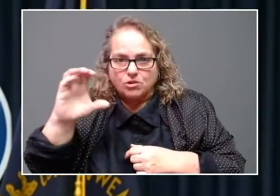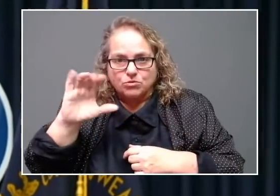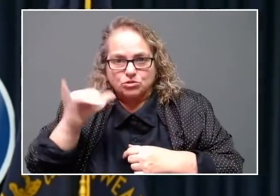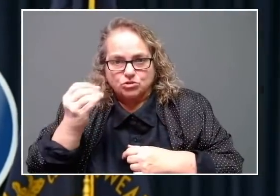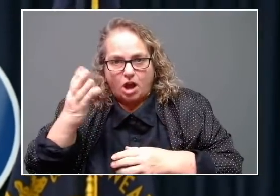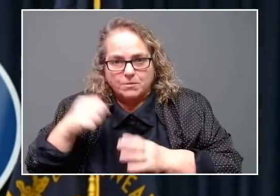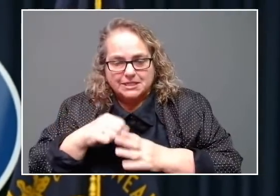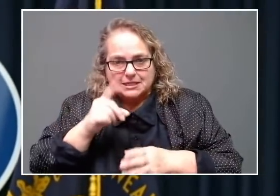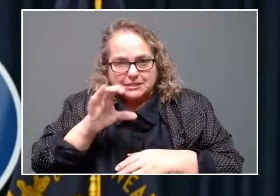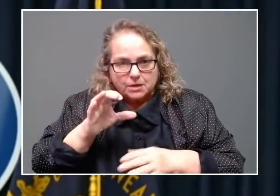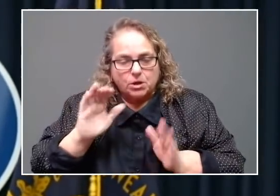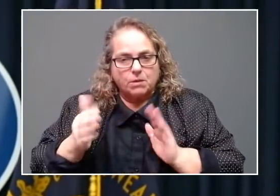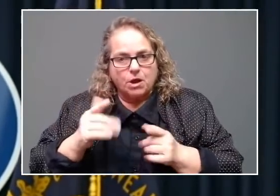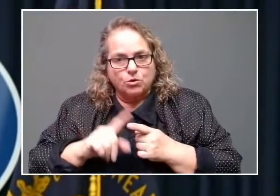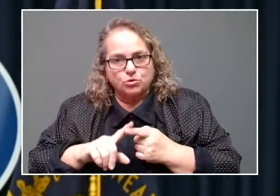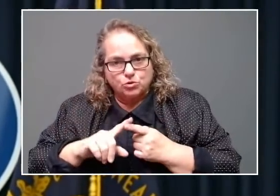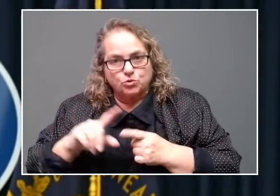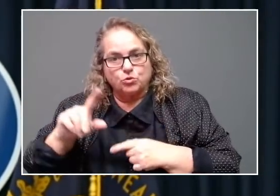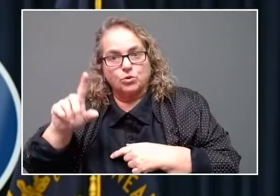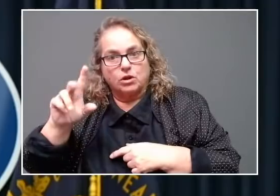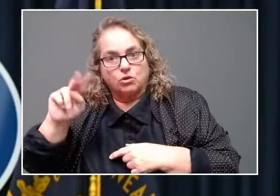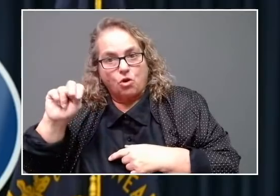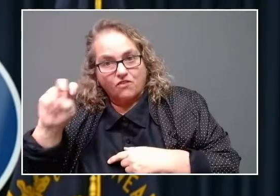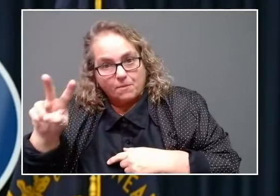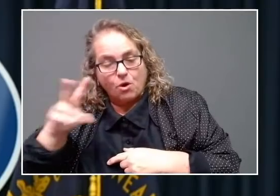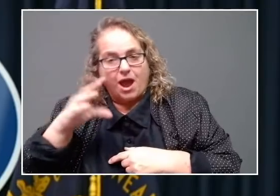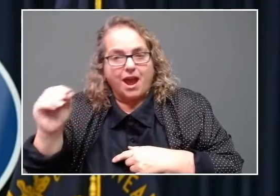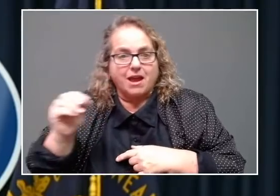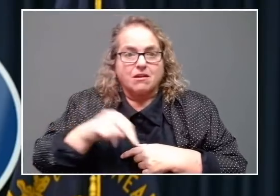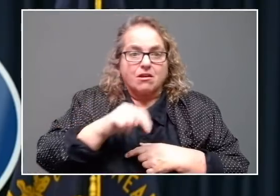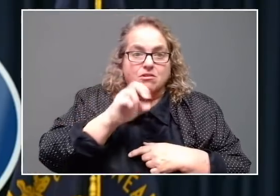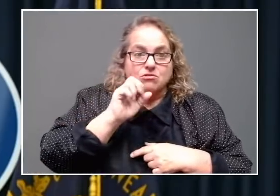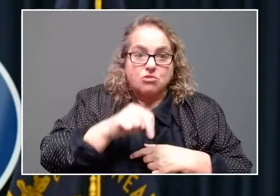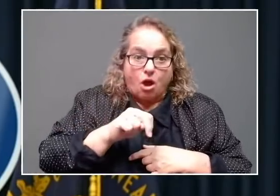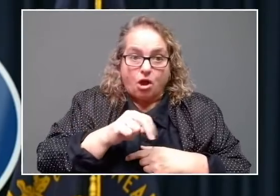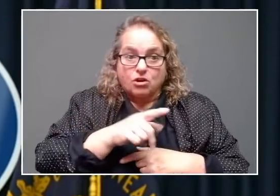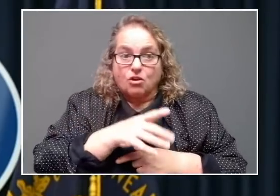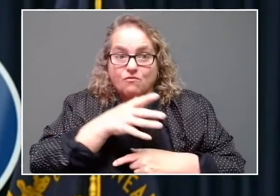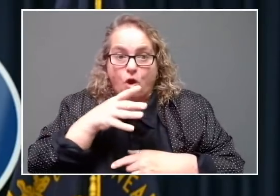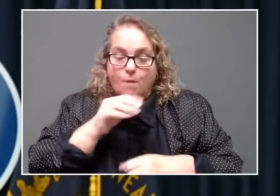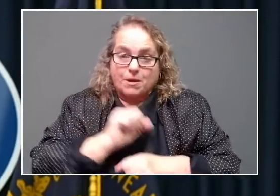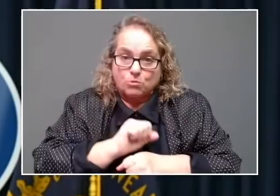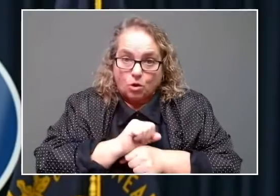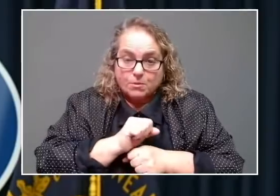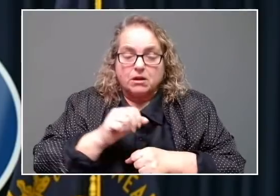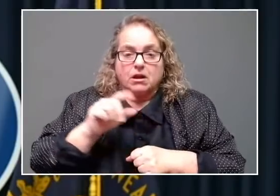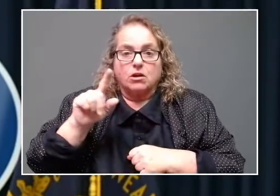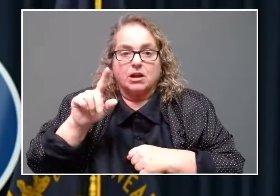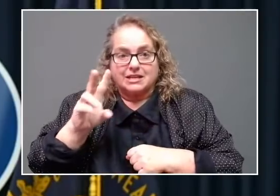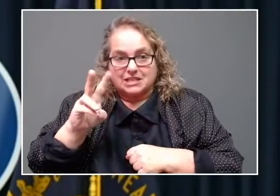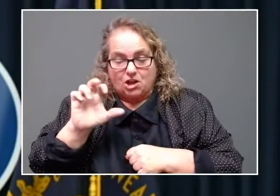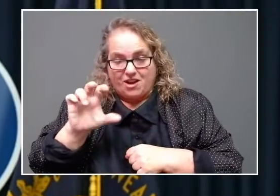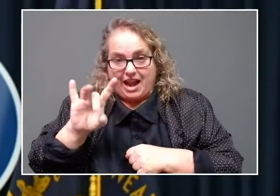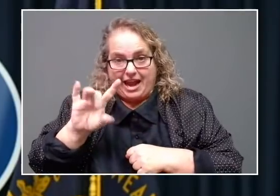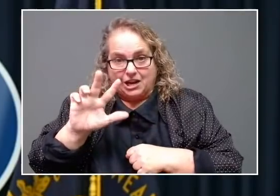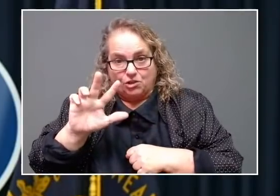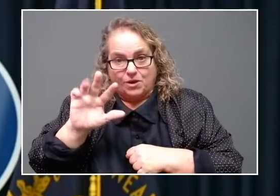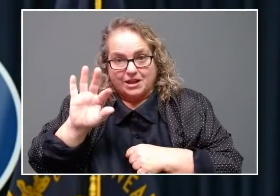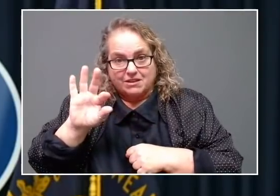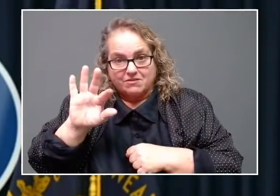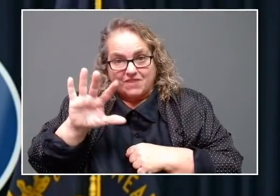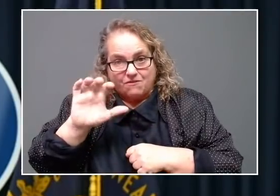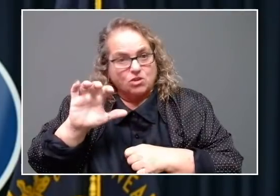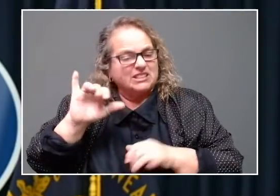November, and non-farm employment was up 61,500 jobs, or 3% compared to the same time last